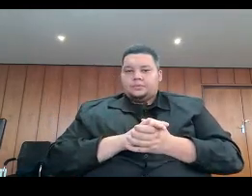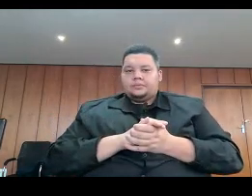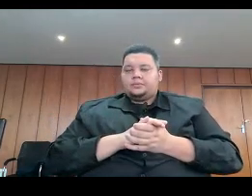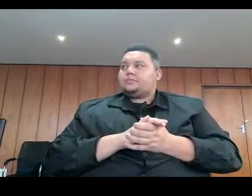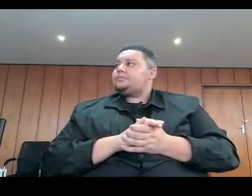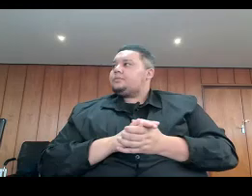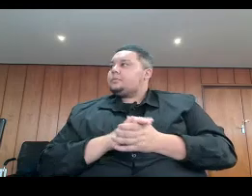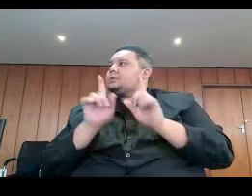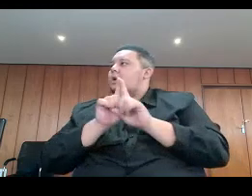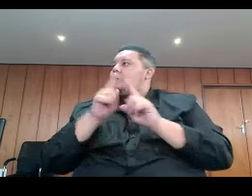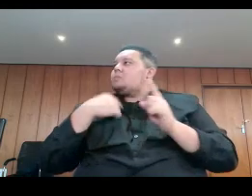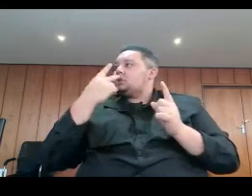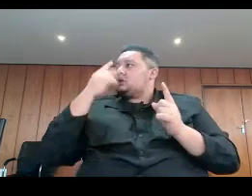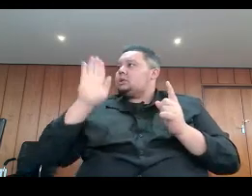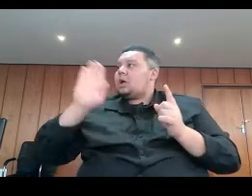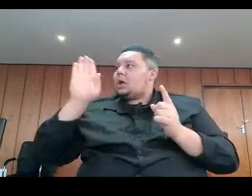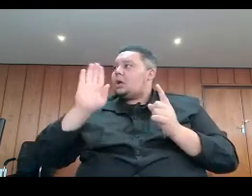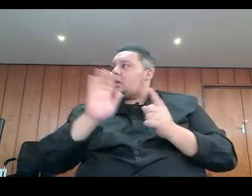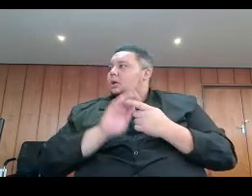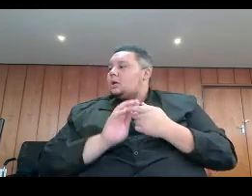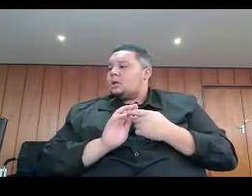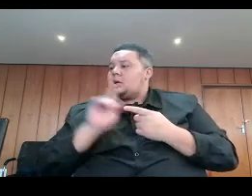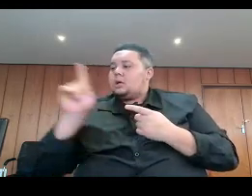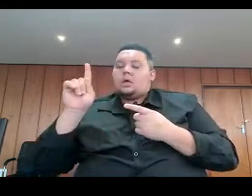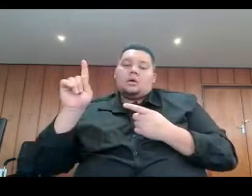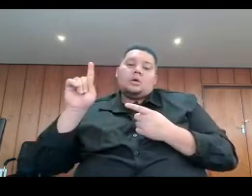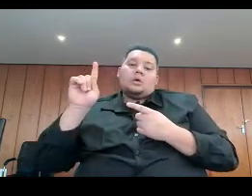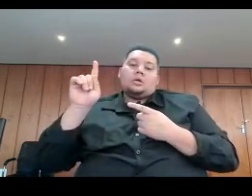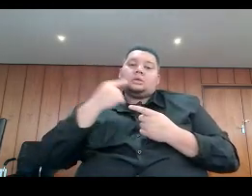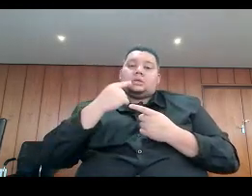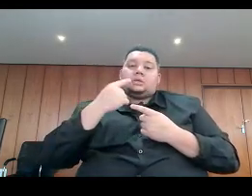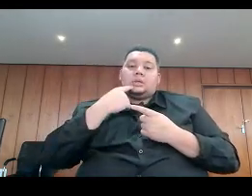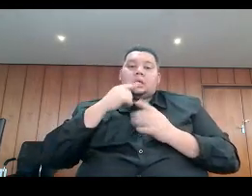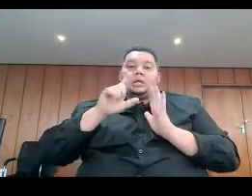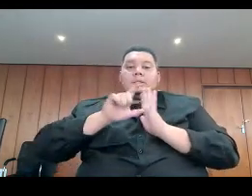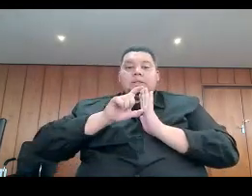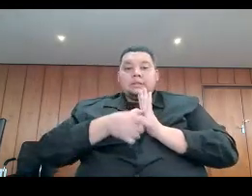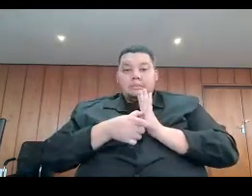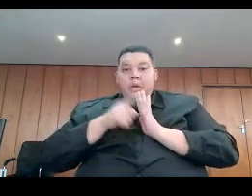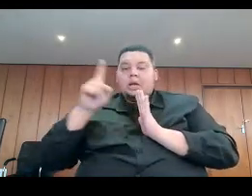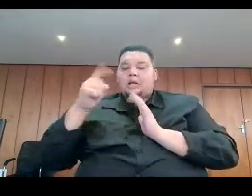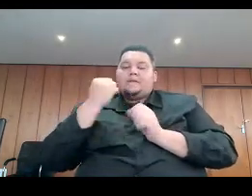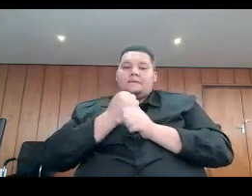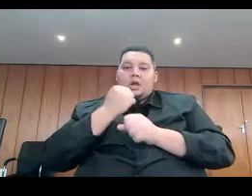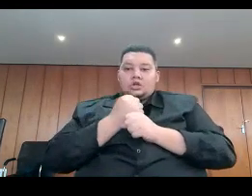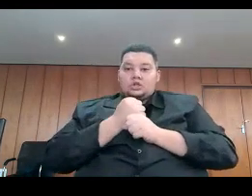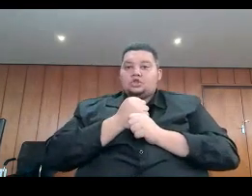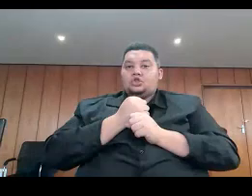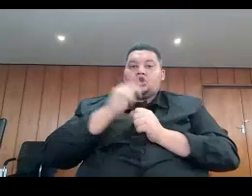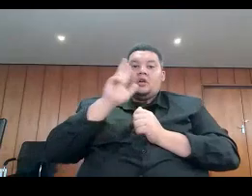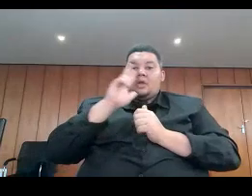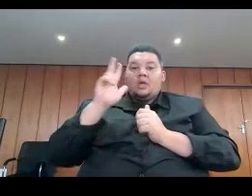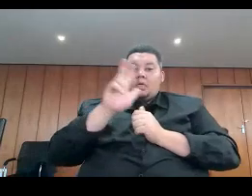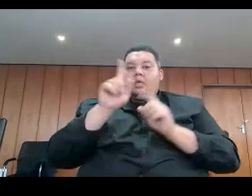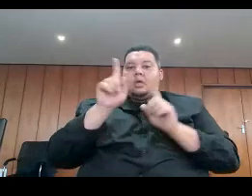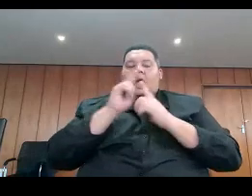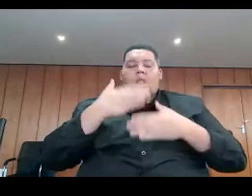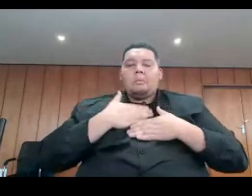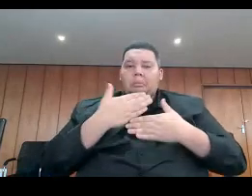Oh, and there's a hand up. It says disability is largely a function of ignorance and